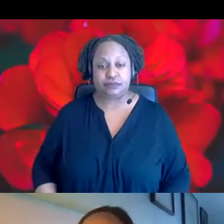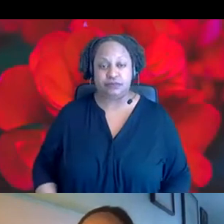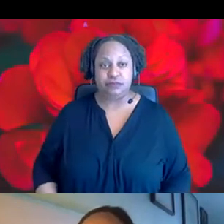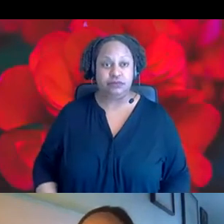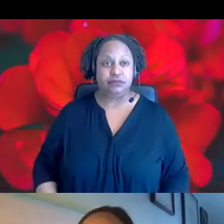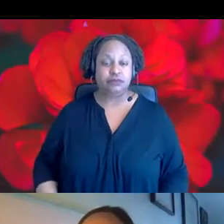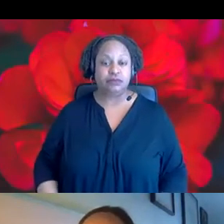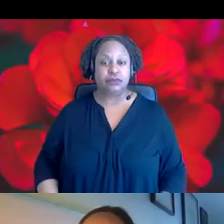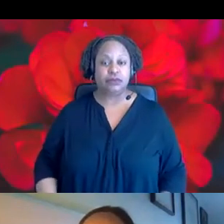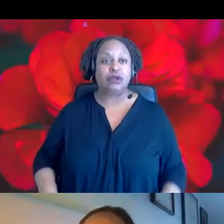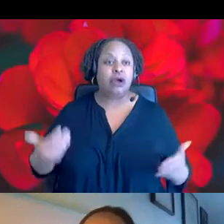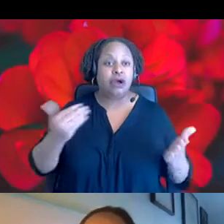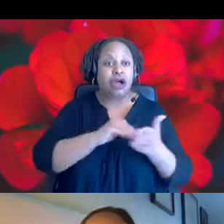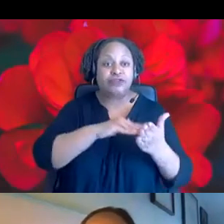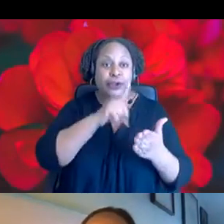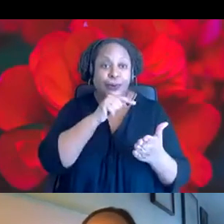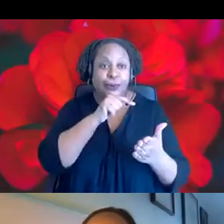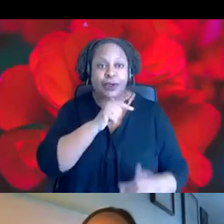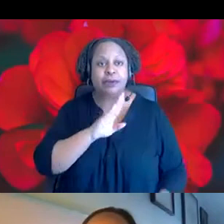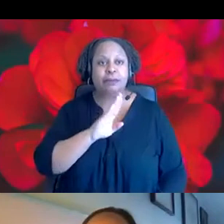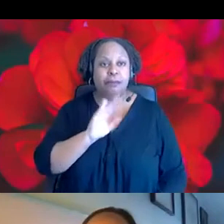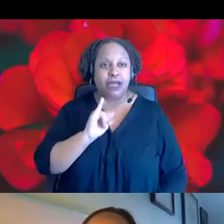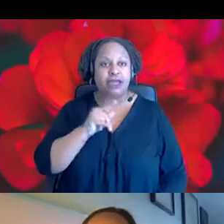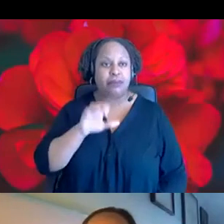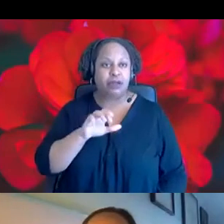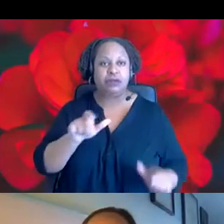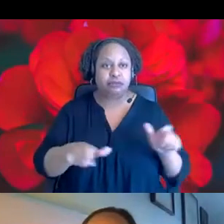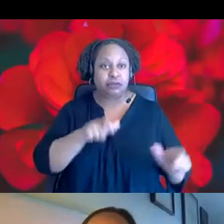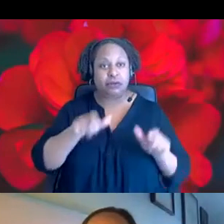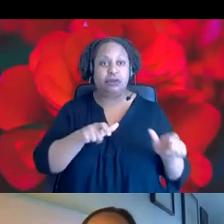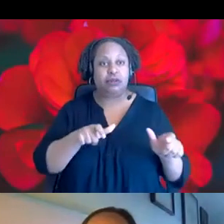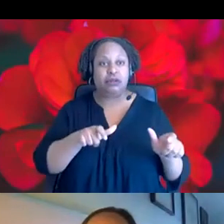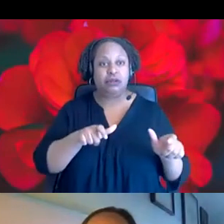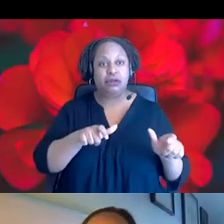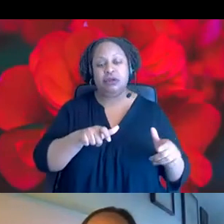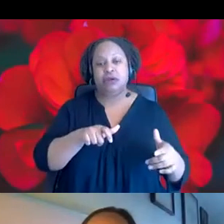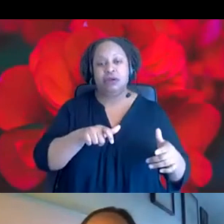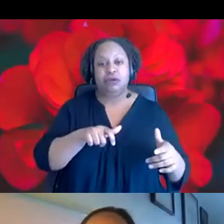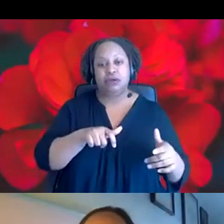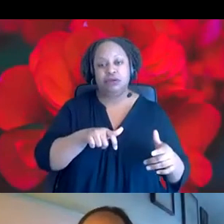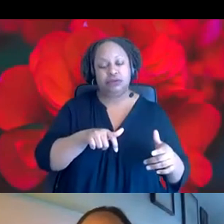of BIPOC folks, for example, right? Front of line workers,